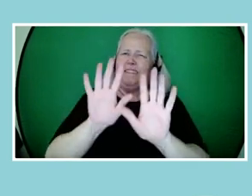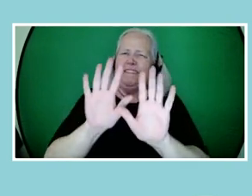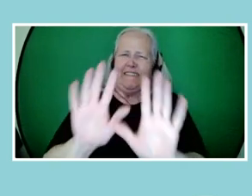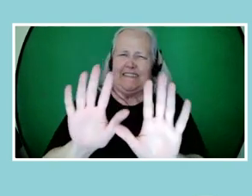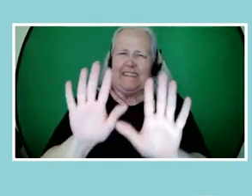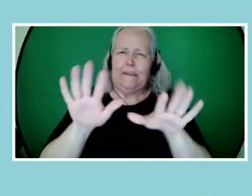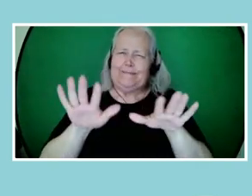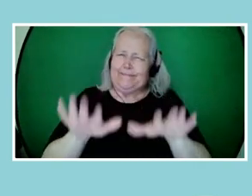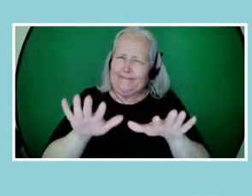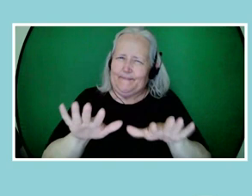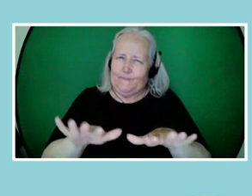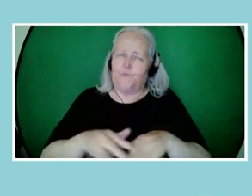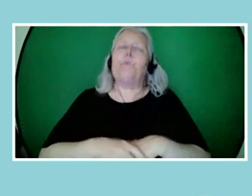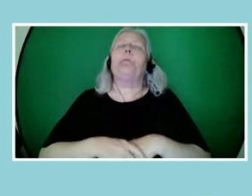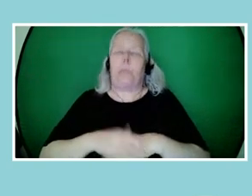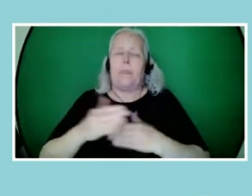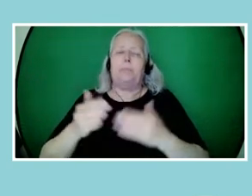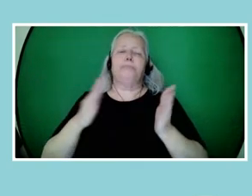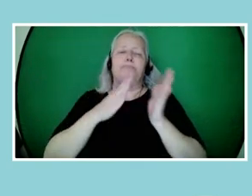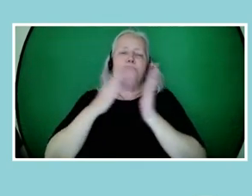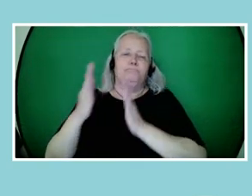slide, please.